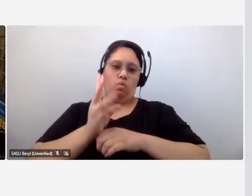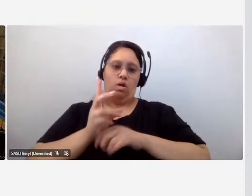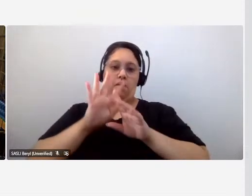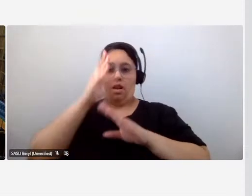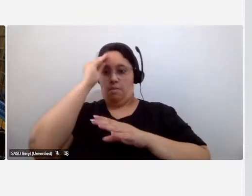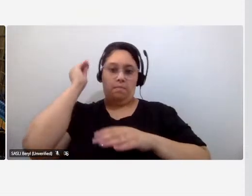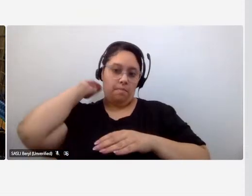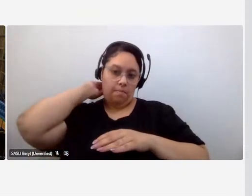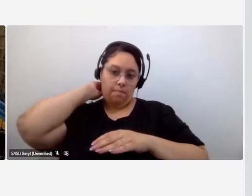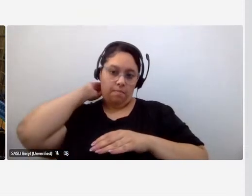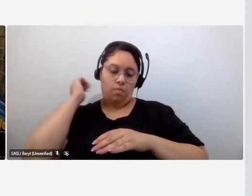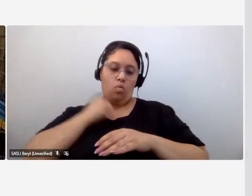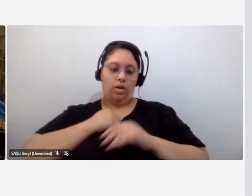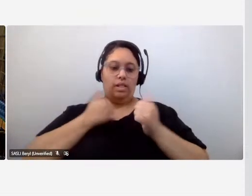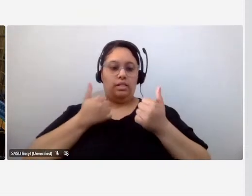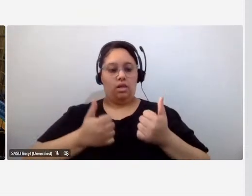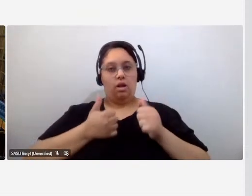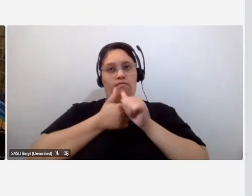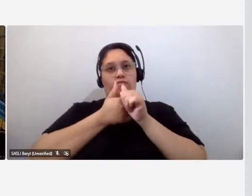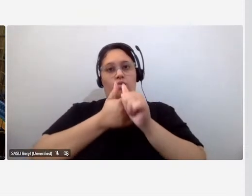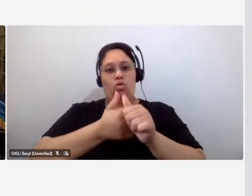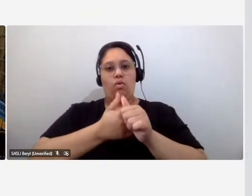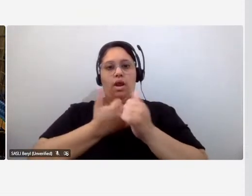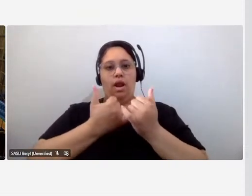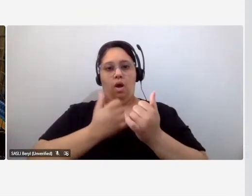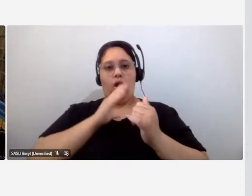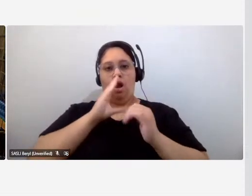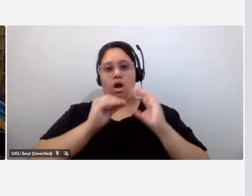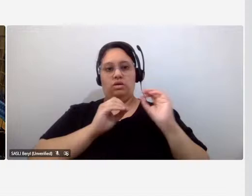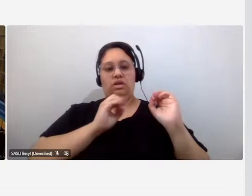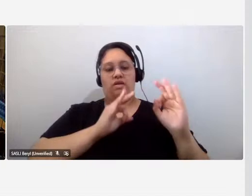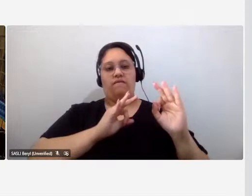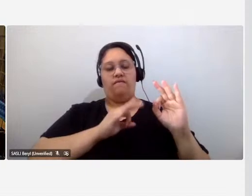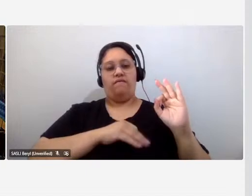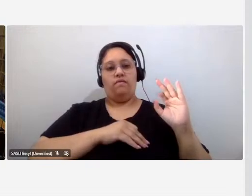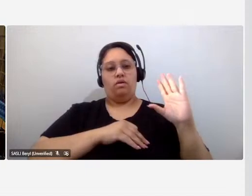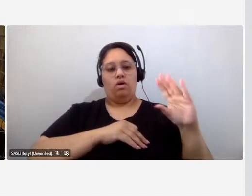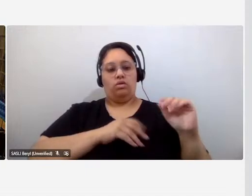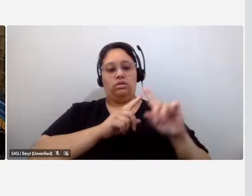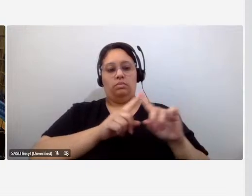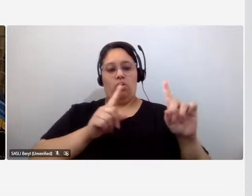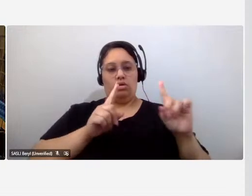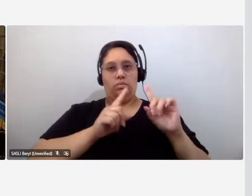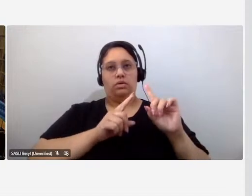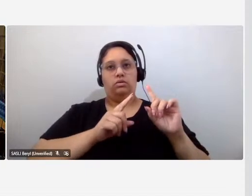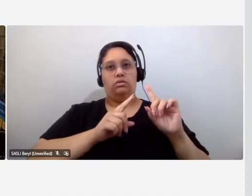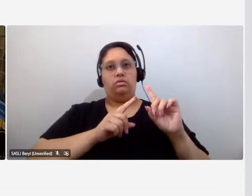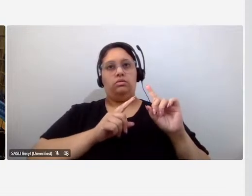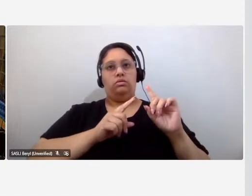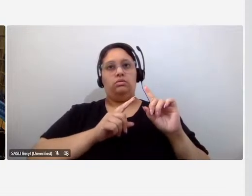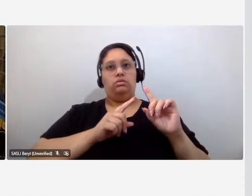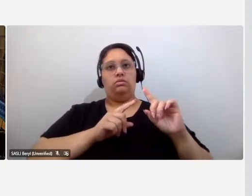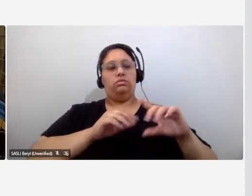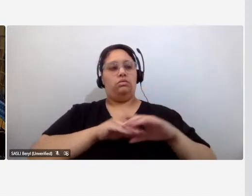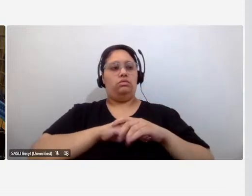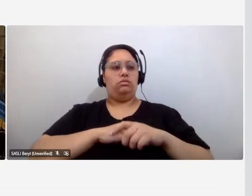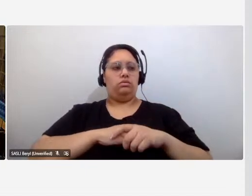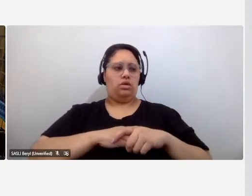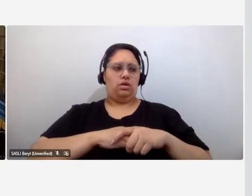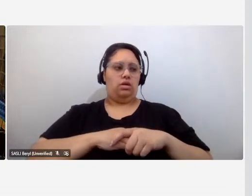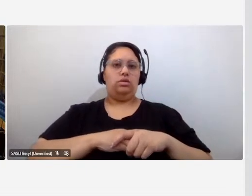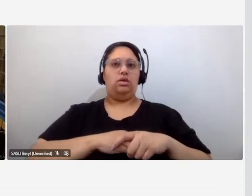that we were good on time. Now I would ask if I can ask the department to be a bit briefer in your